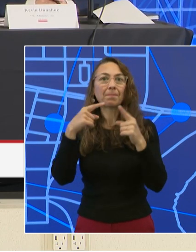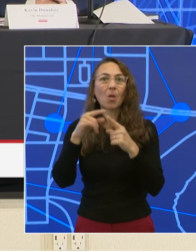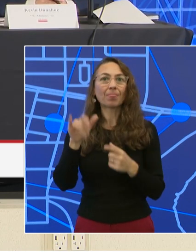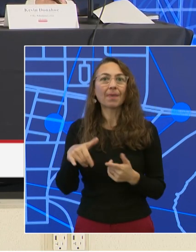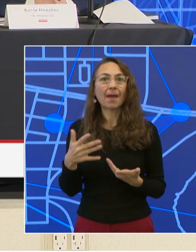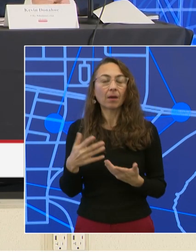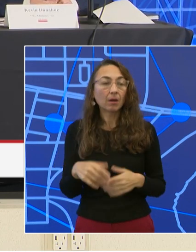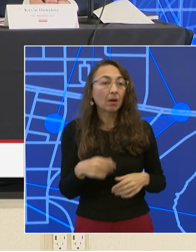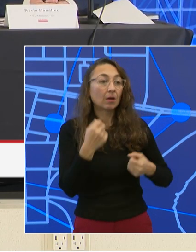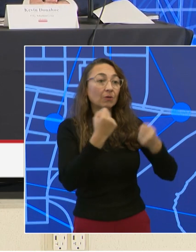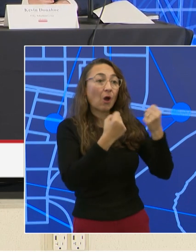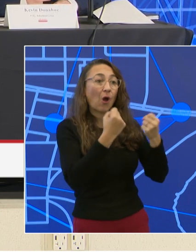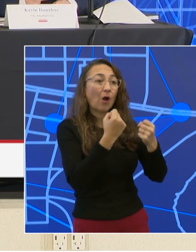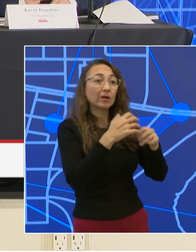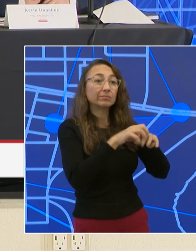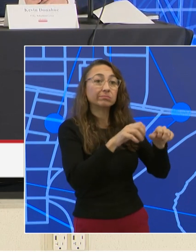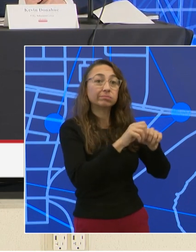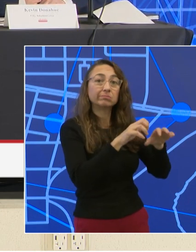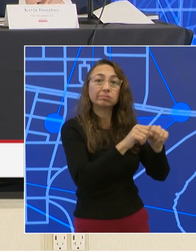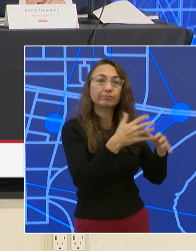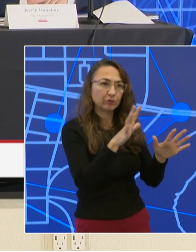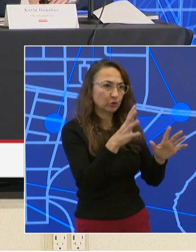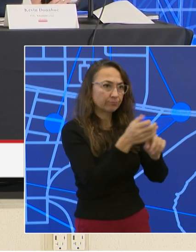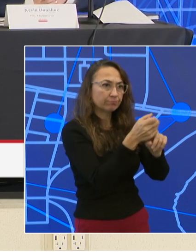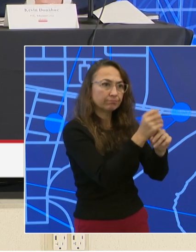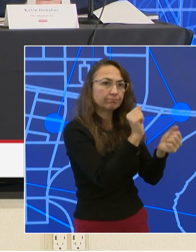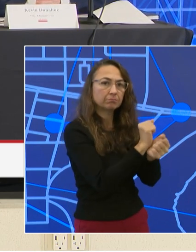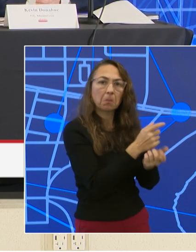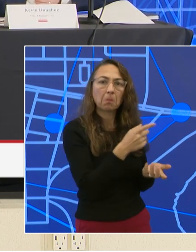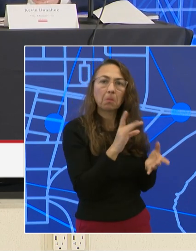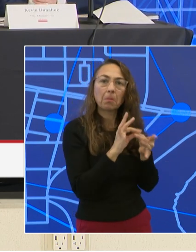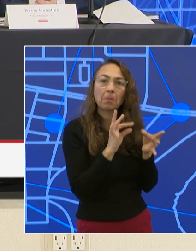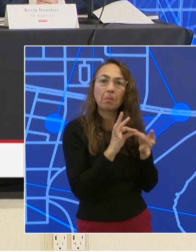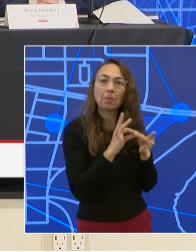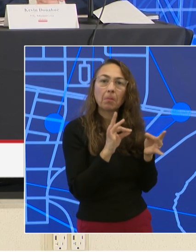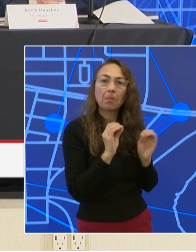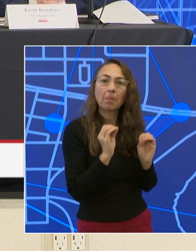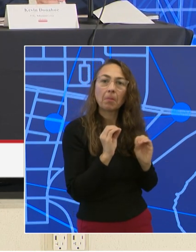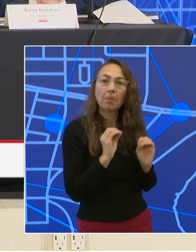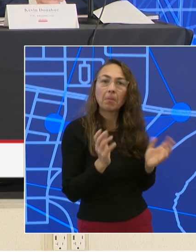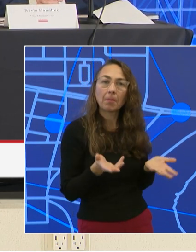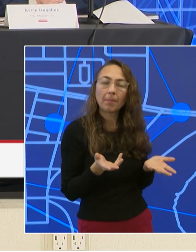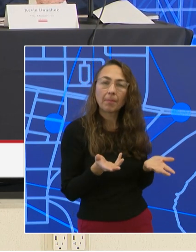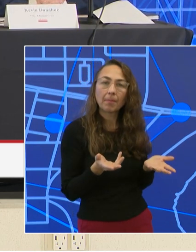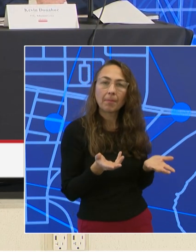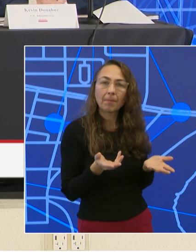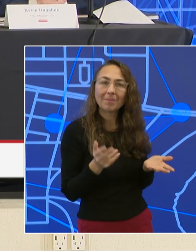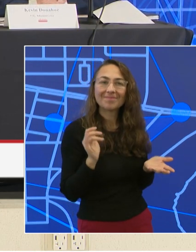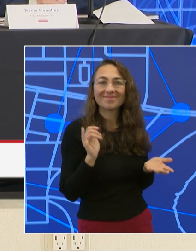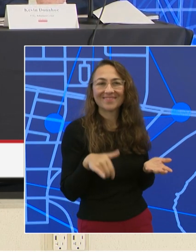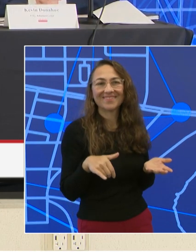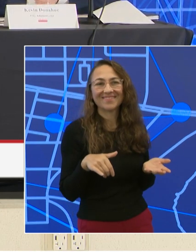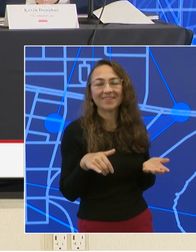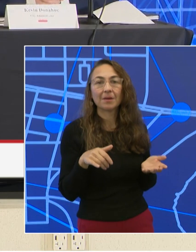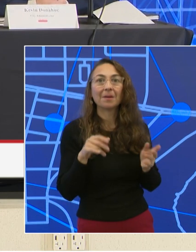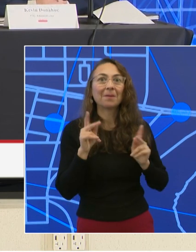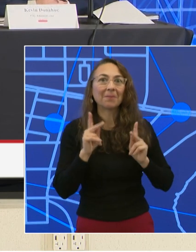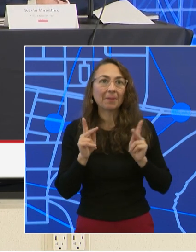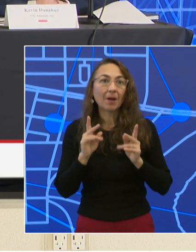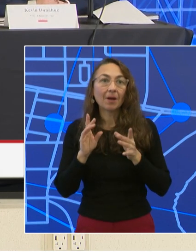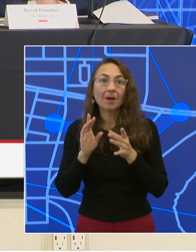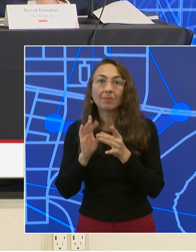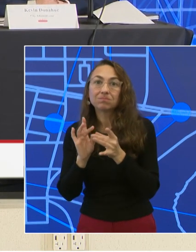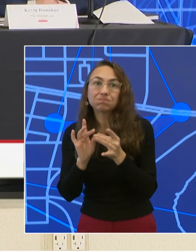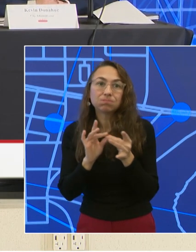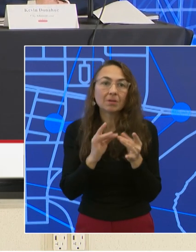arrested. That's just not what we're hearing. What people are telling us is thank you for being focused